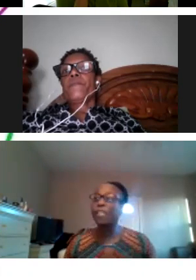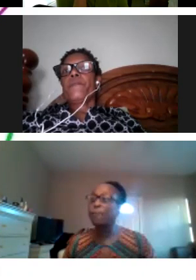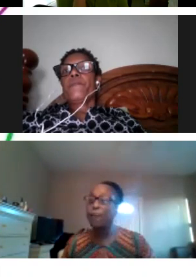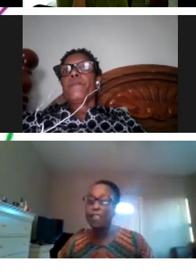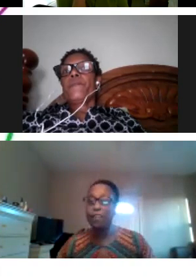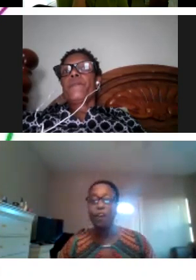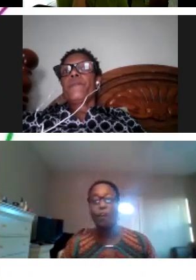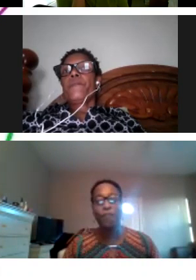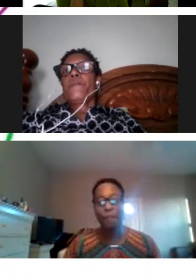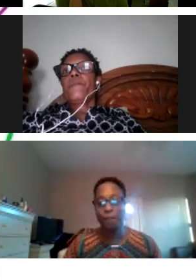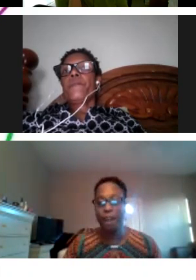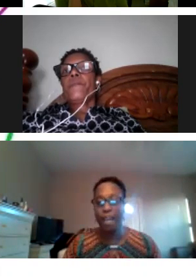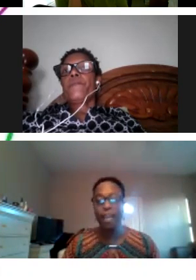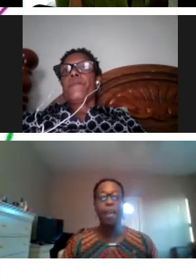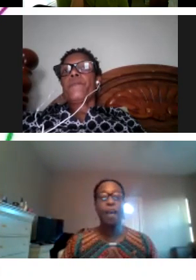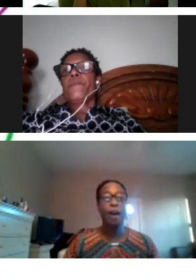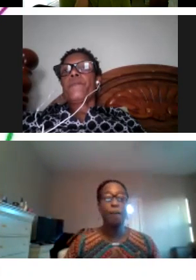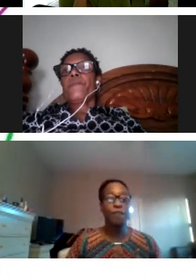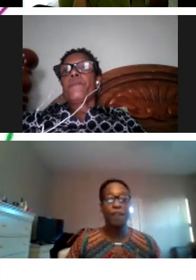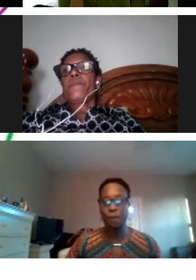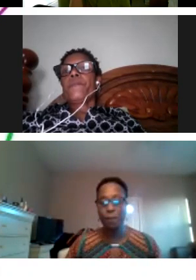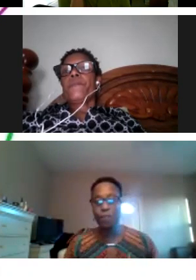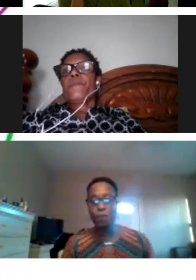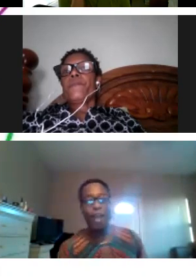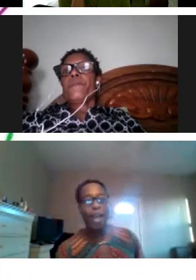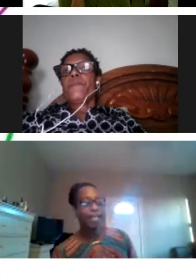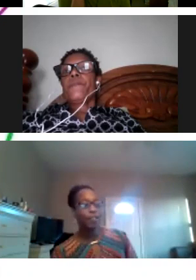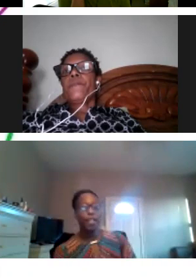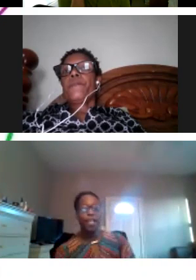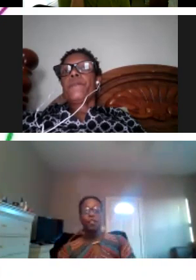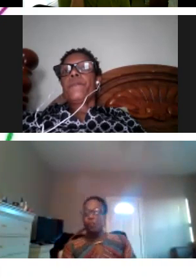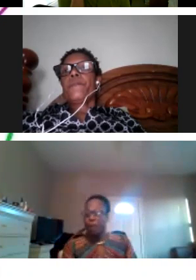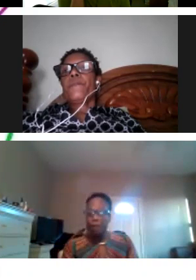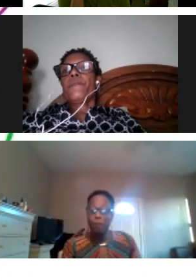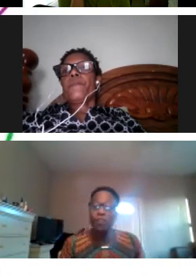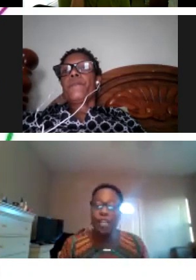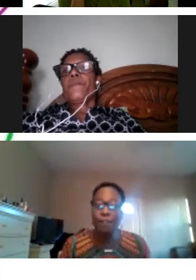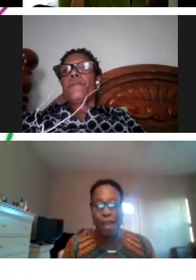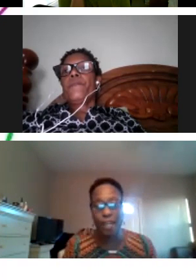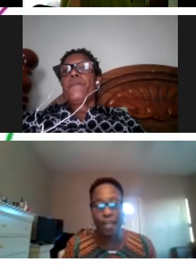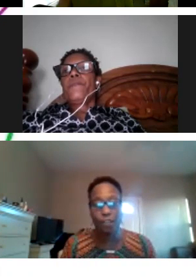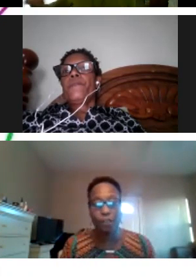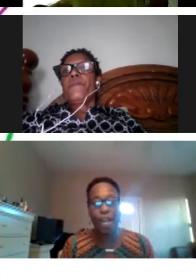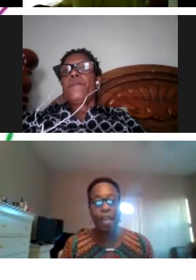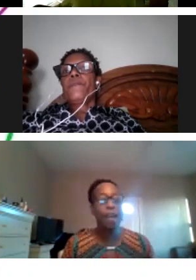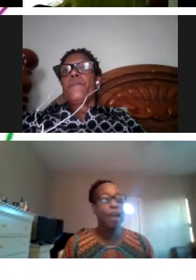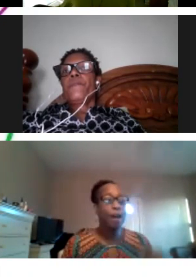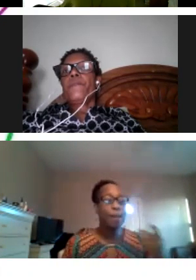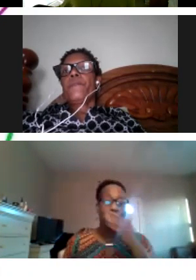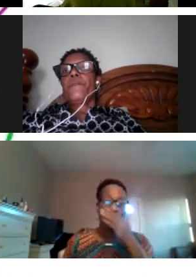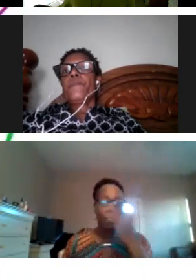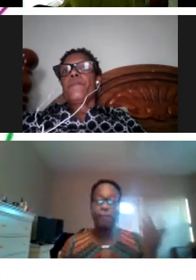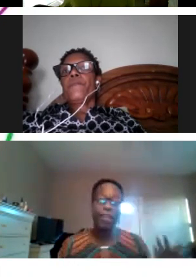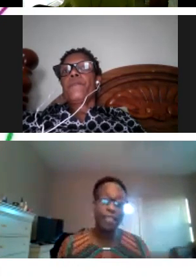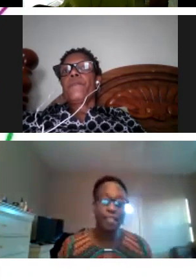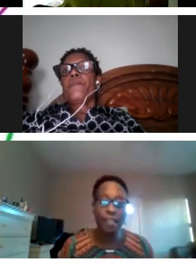what you've experienced in your own family, right? With family members who have had certain issues, or maybe it was yourself who had an issue, right? I